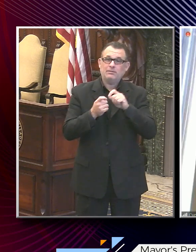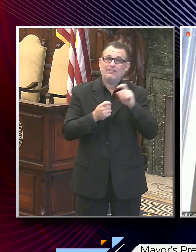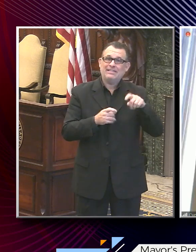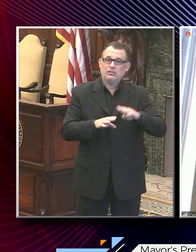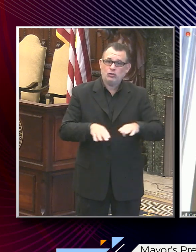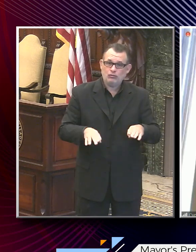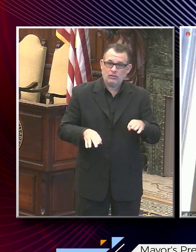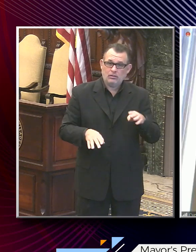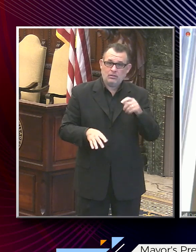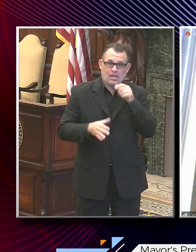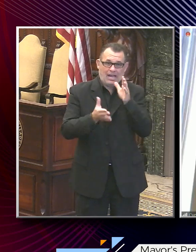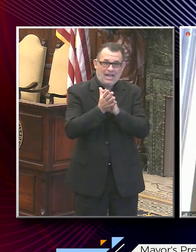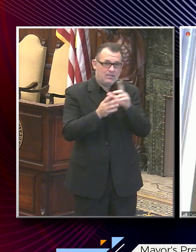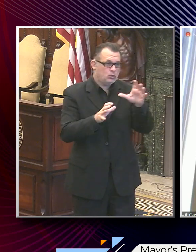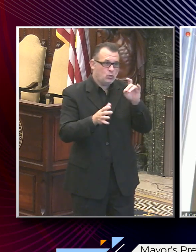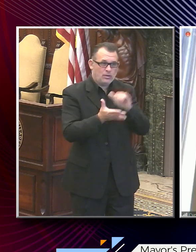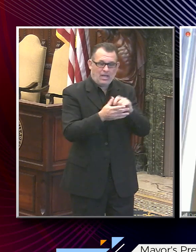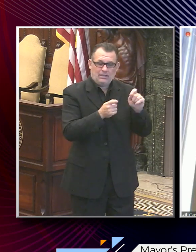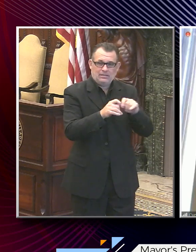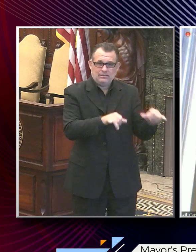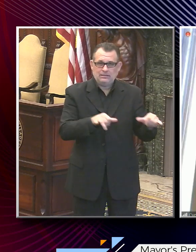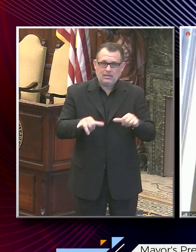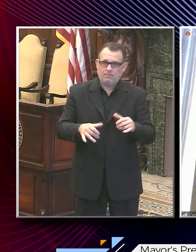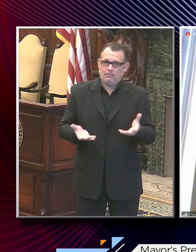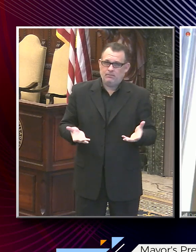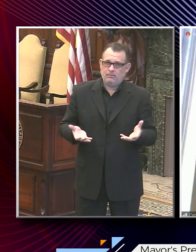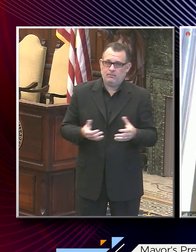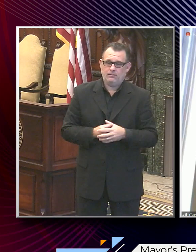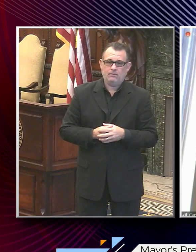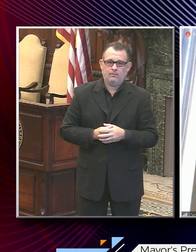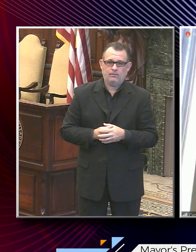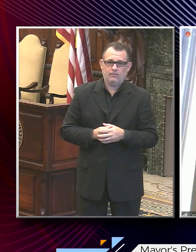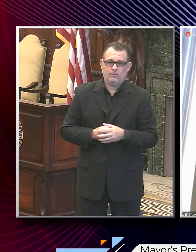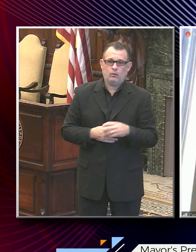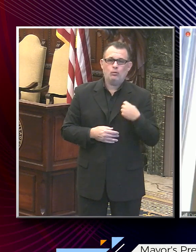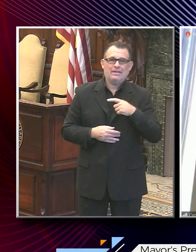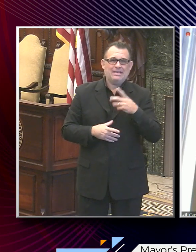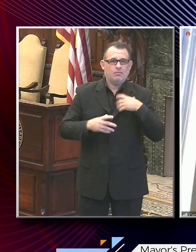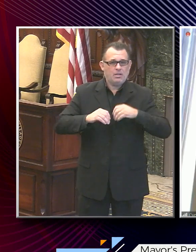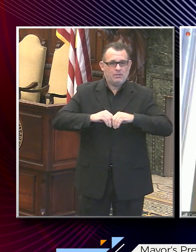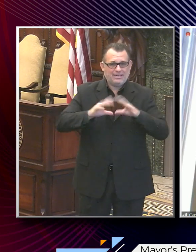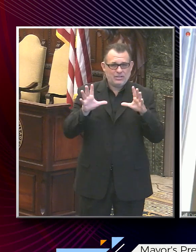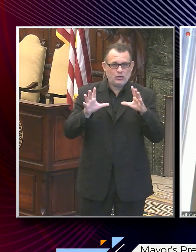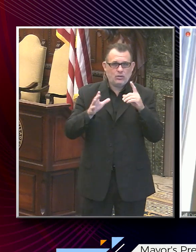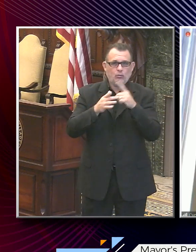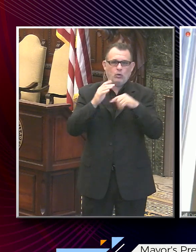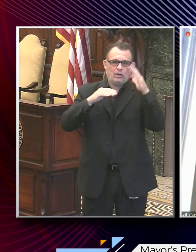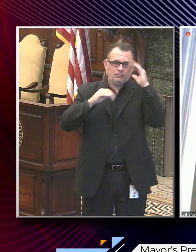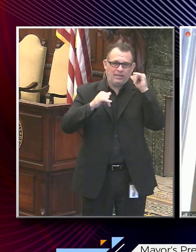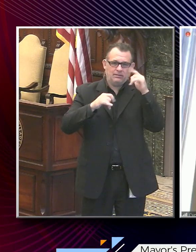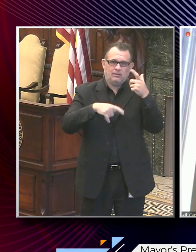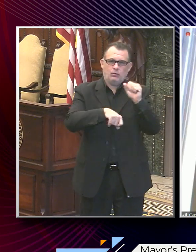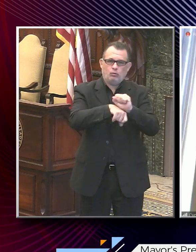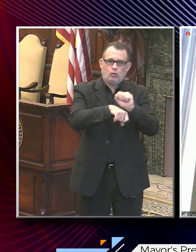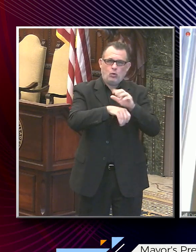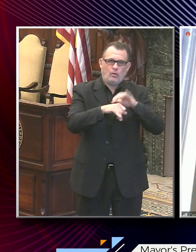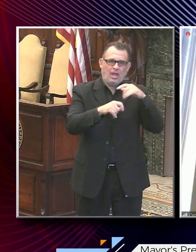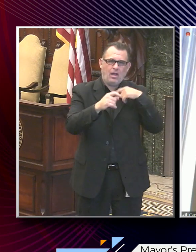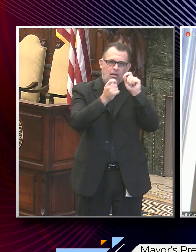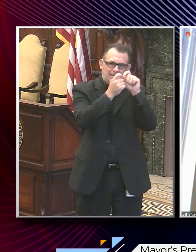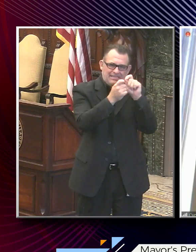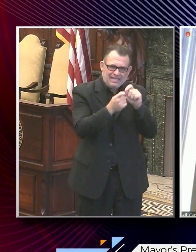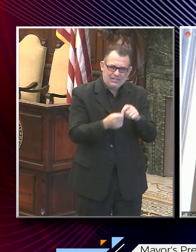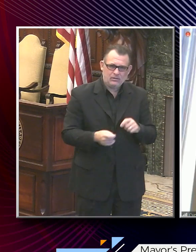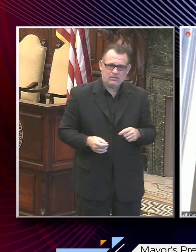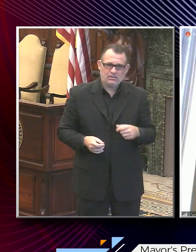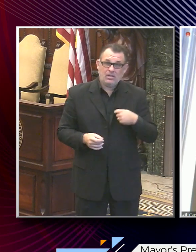to do. And so I think everybody just wants to be entirely clear of all the expectations. And so I believe that we will get to a positive outcome,